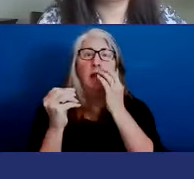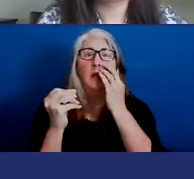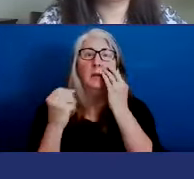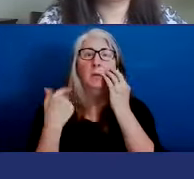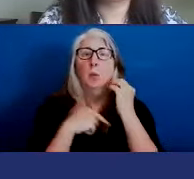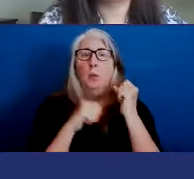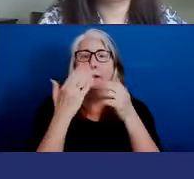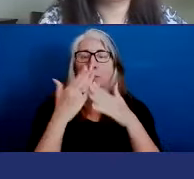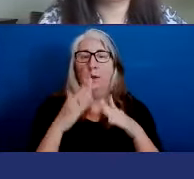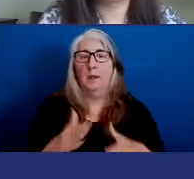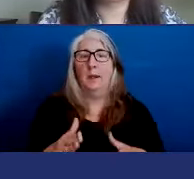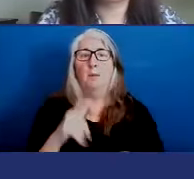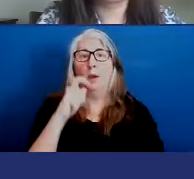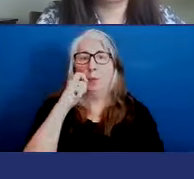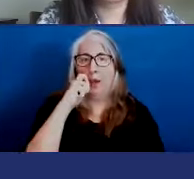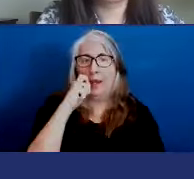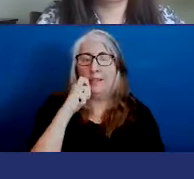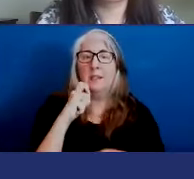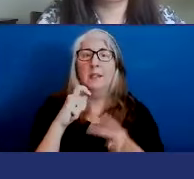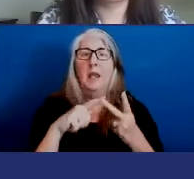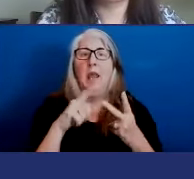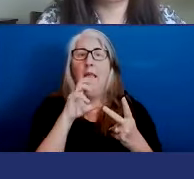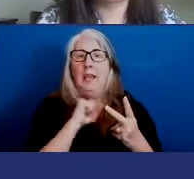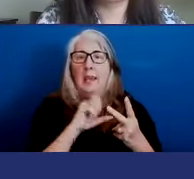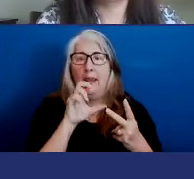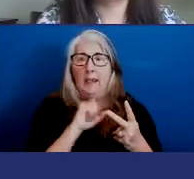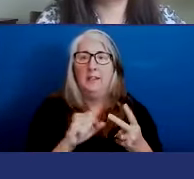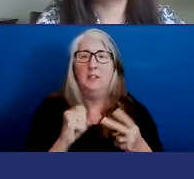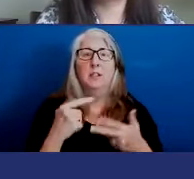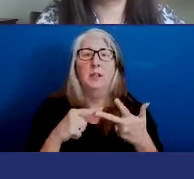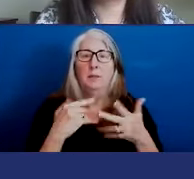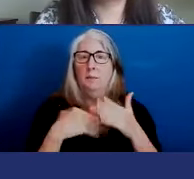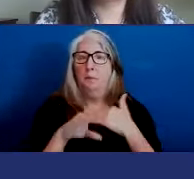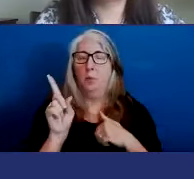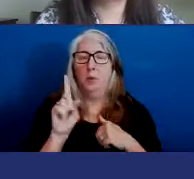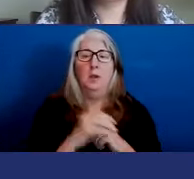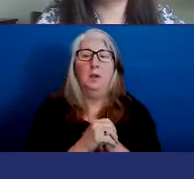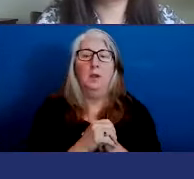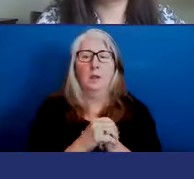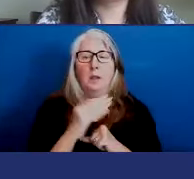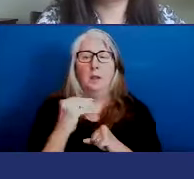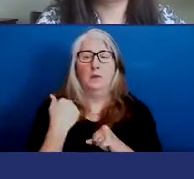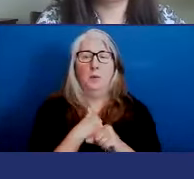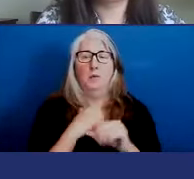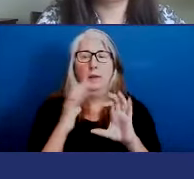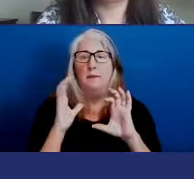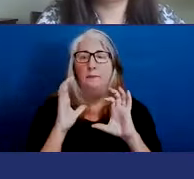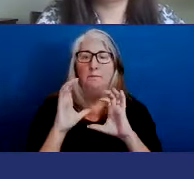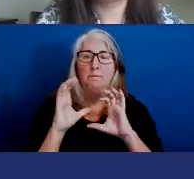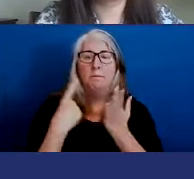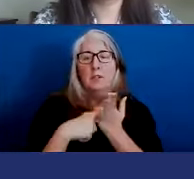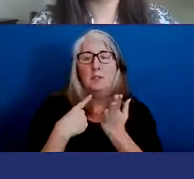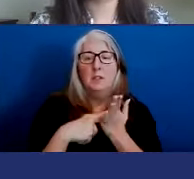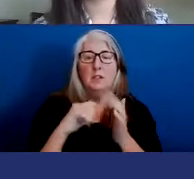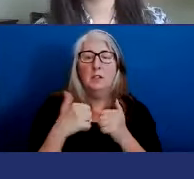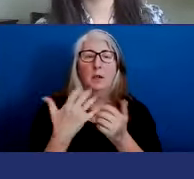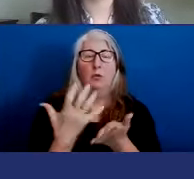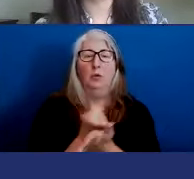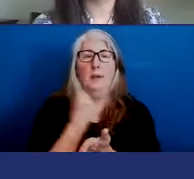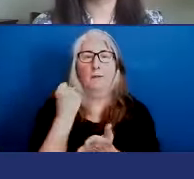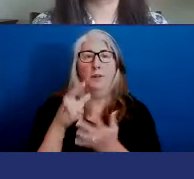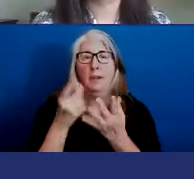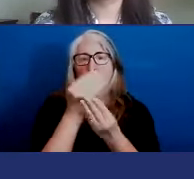están las race, personas ethnicity, and agarrando las age. vacunas. So we had some conversations Y about entonces how tenemos we can algunas leverage that conversaciones data sobre eso, de cómo to podemos